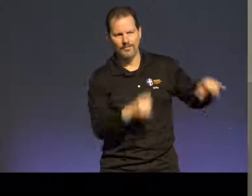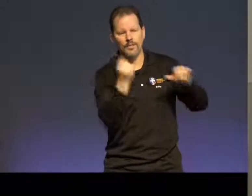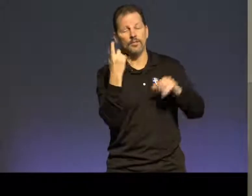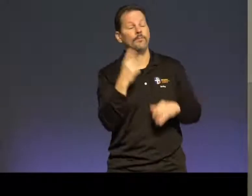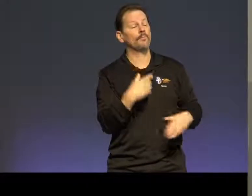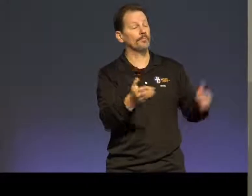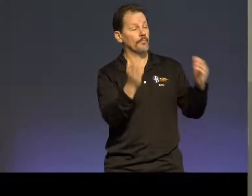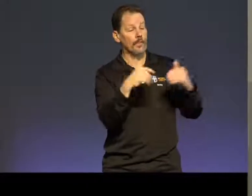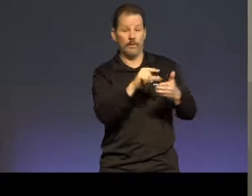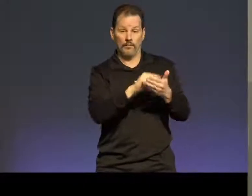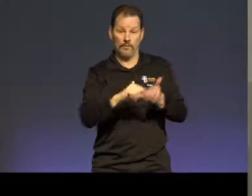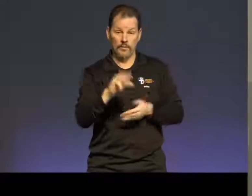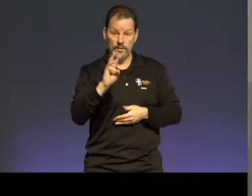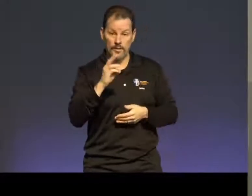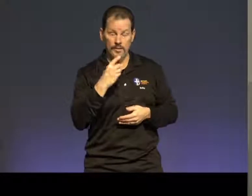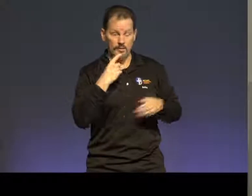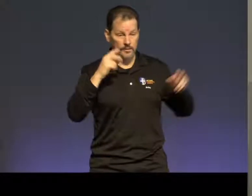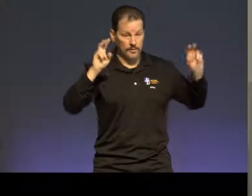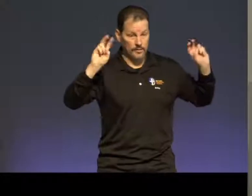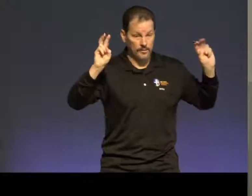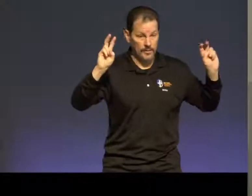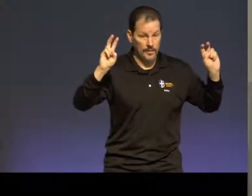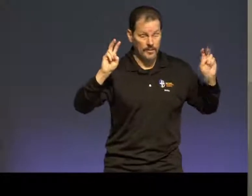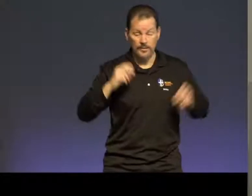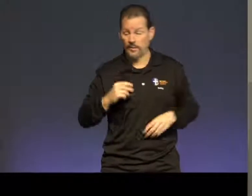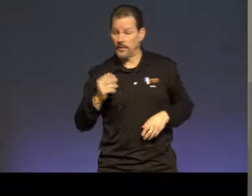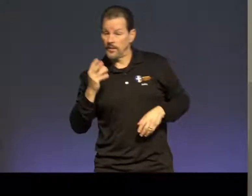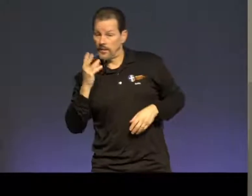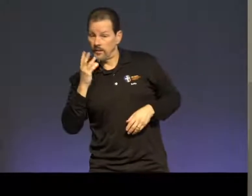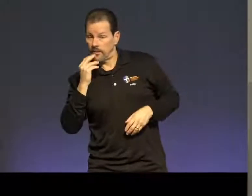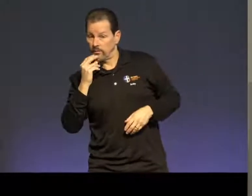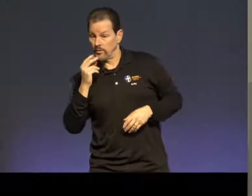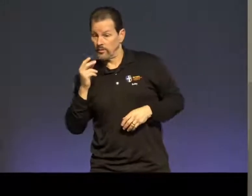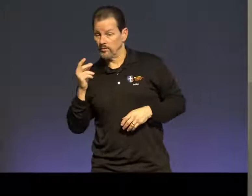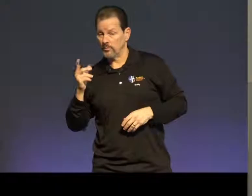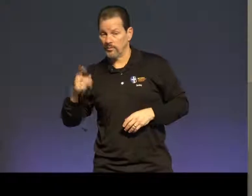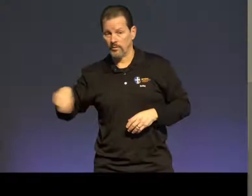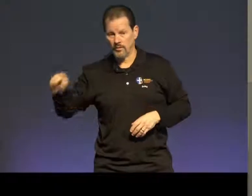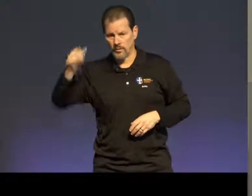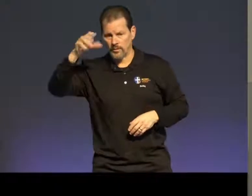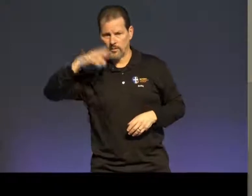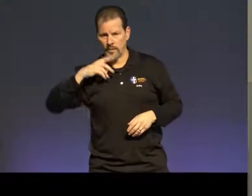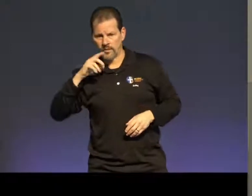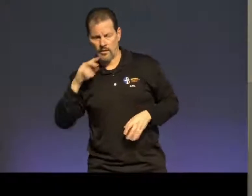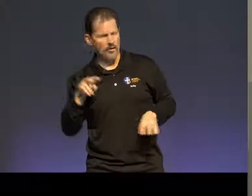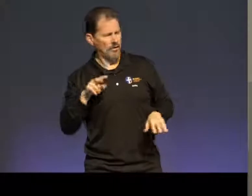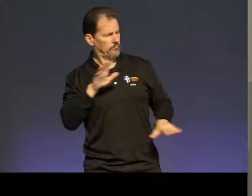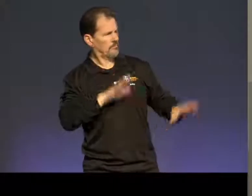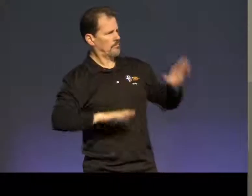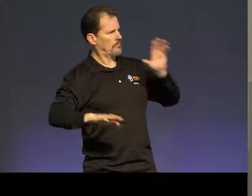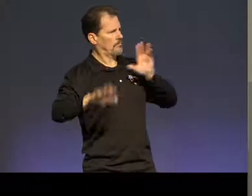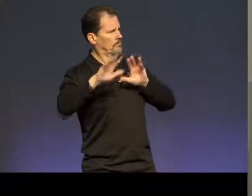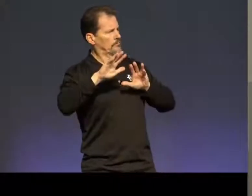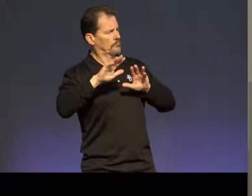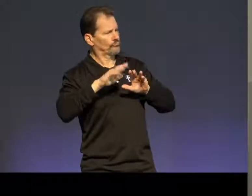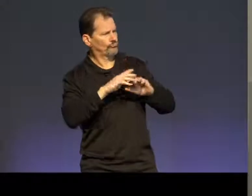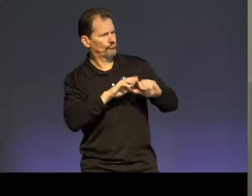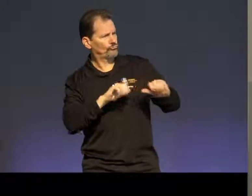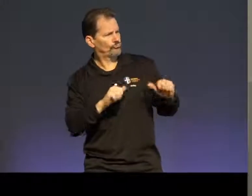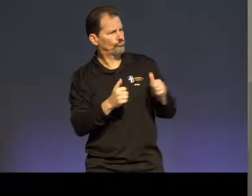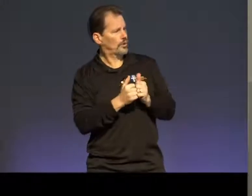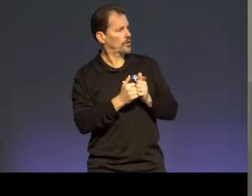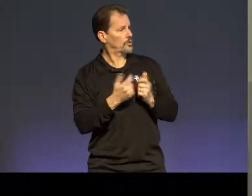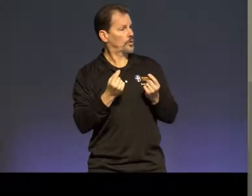says, when the men of Israel saw that they were in trouble, for the people were hard pressed, the people hid themselves